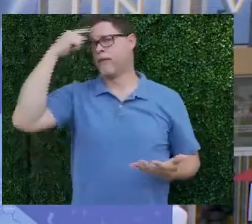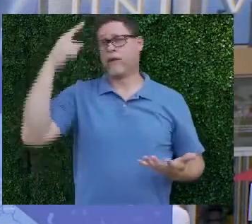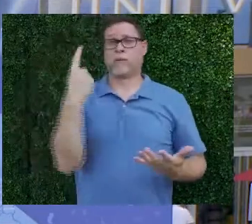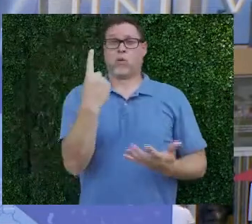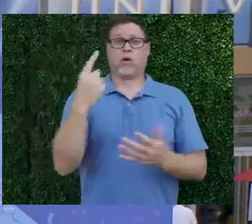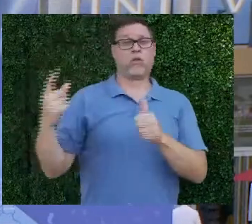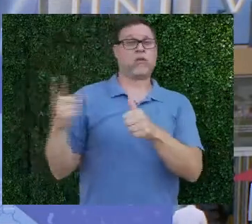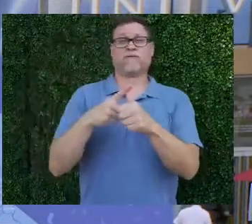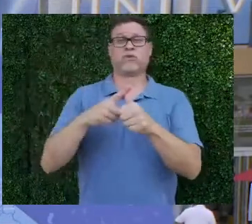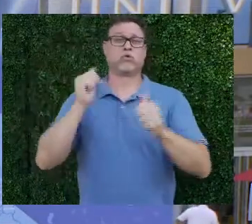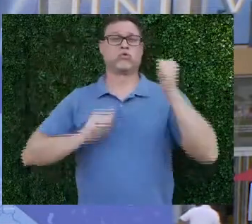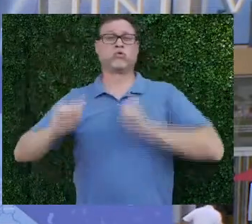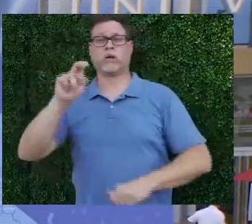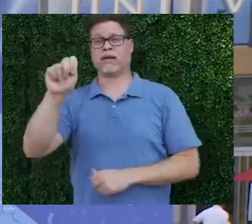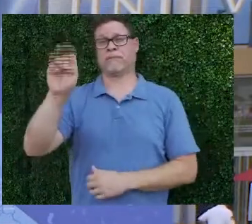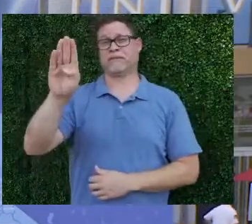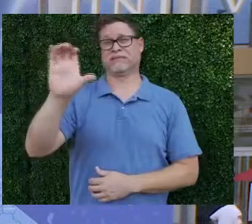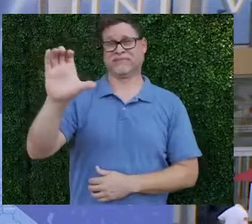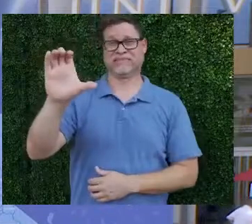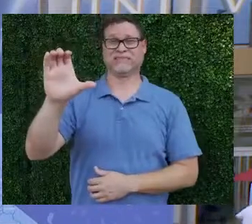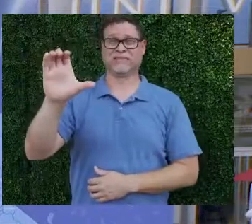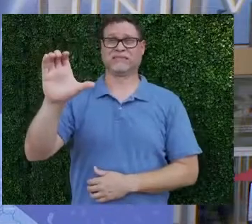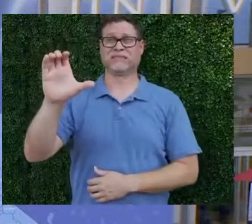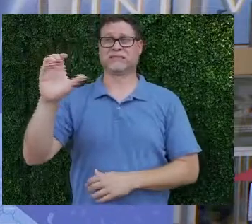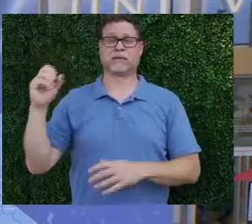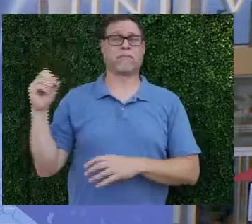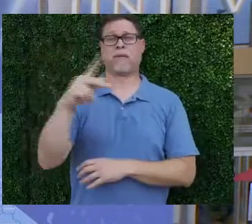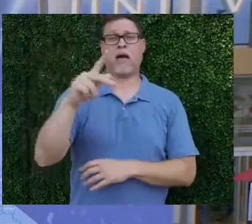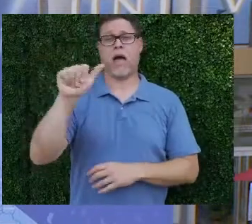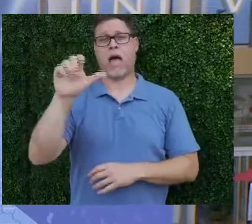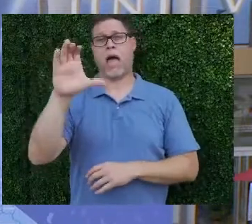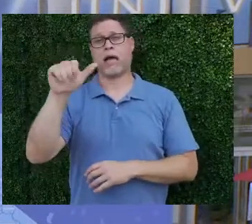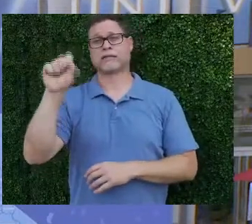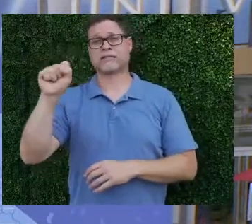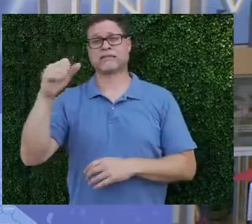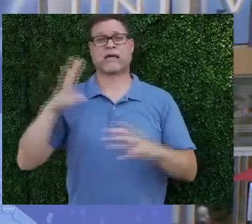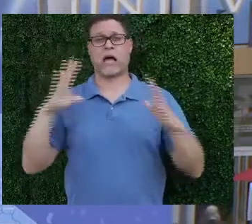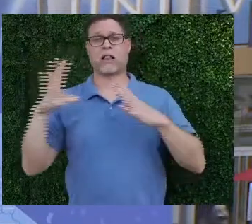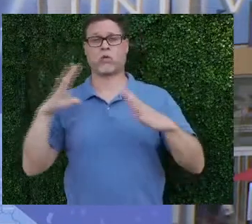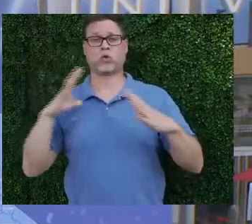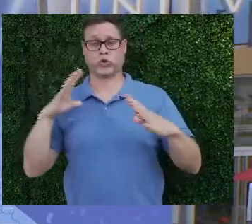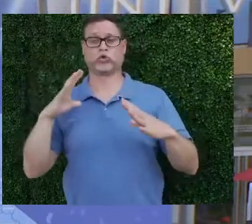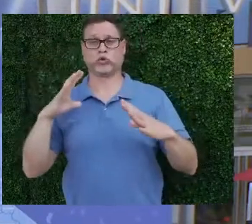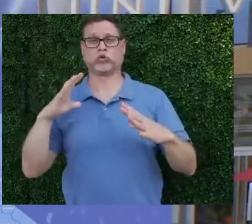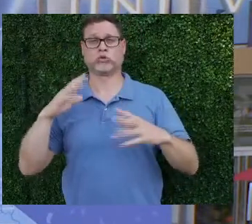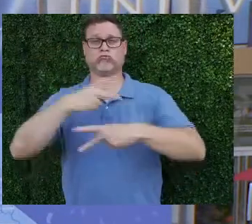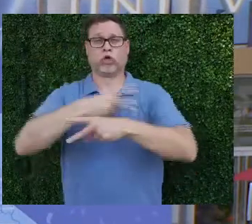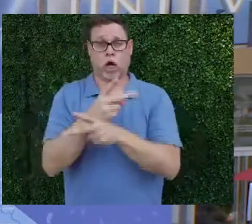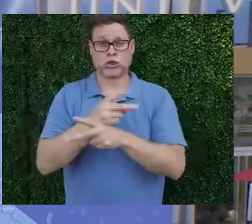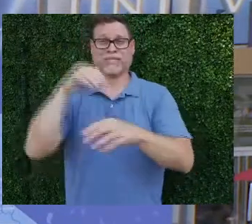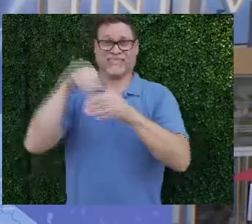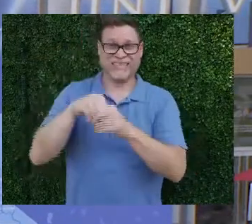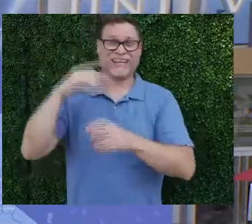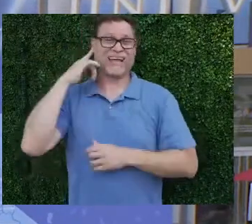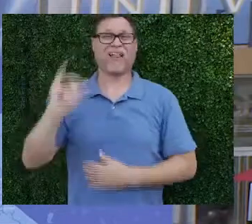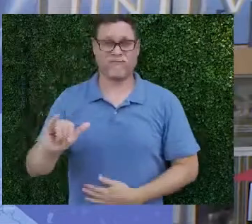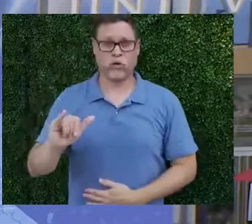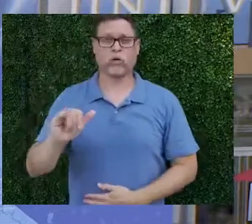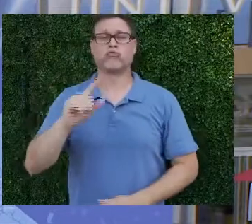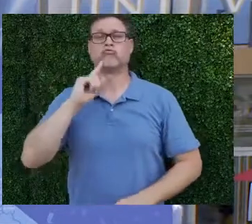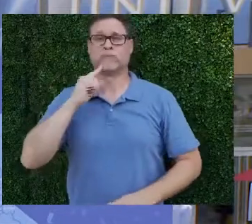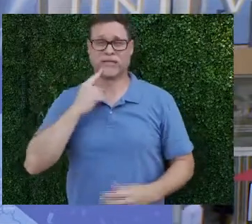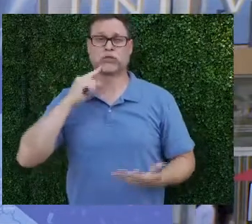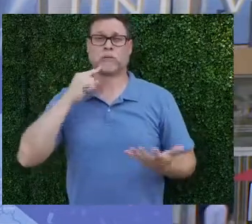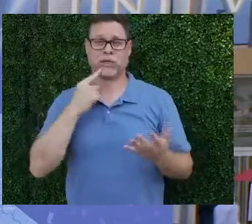of the first shows for NBC to come back, Access Hollywood on stage here in production, in California was a